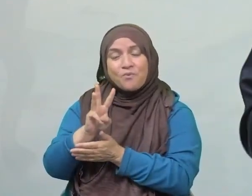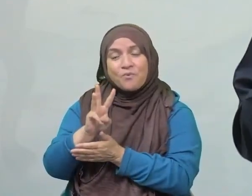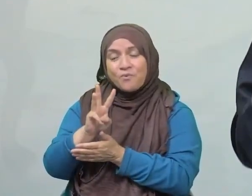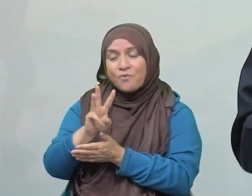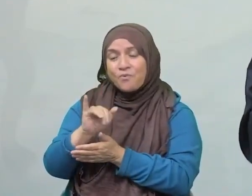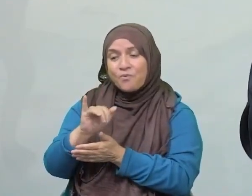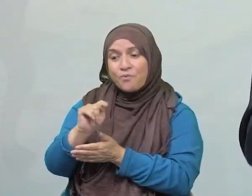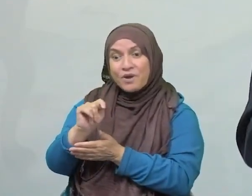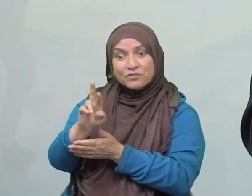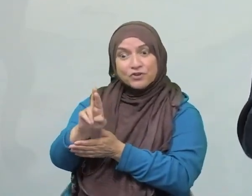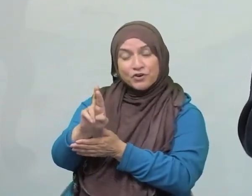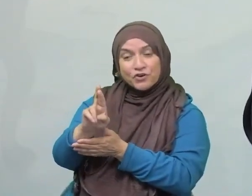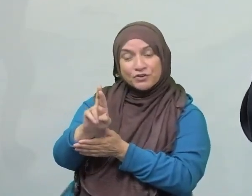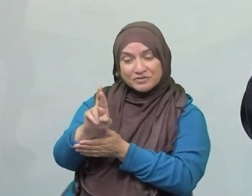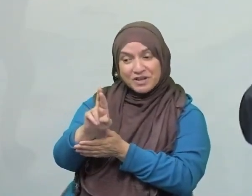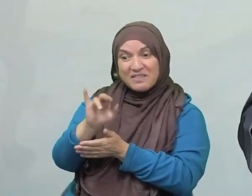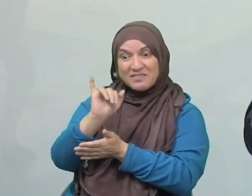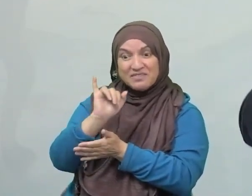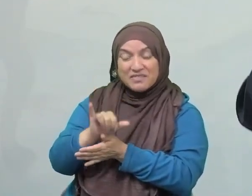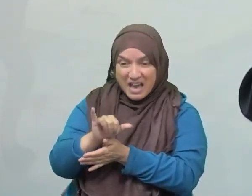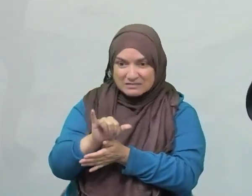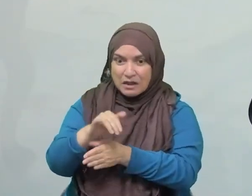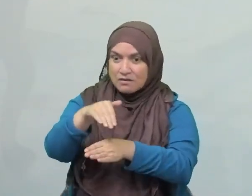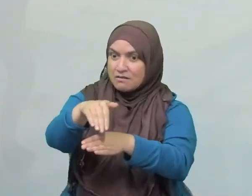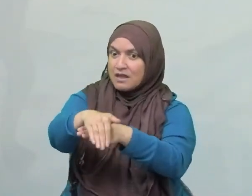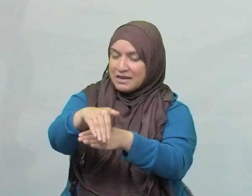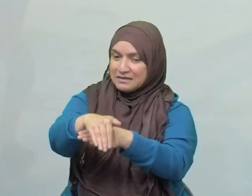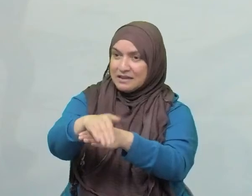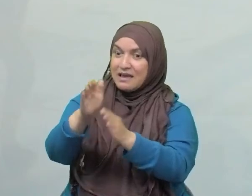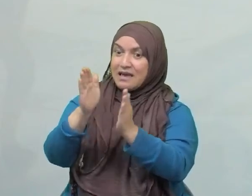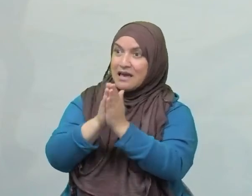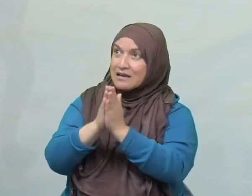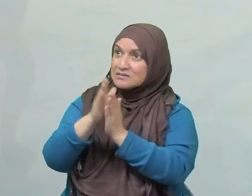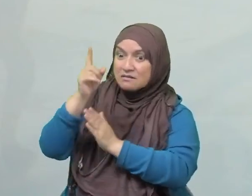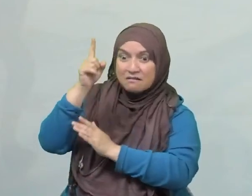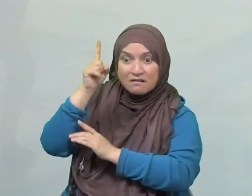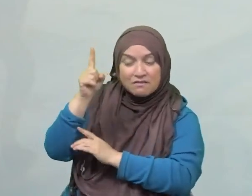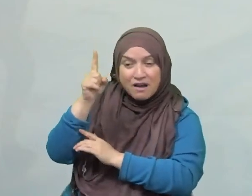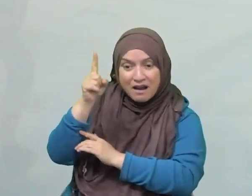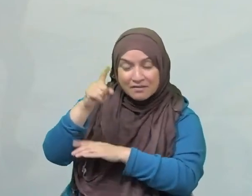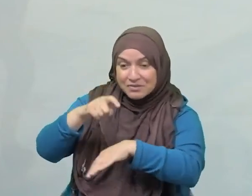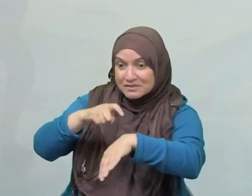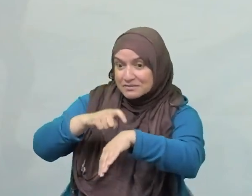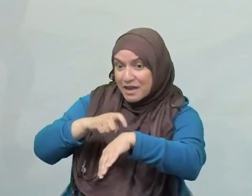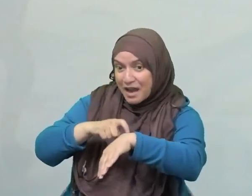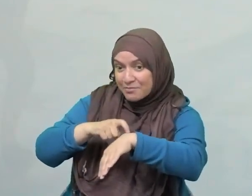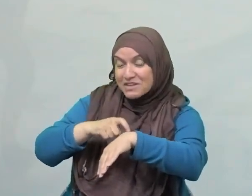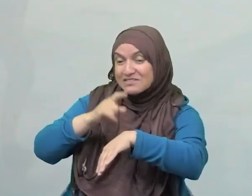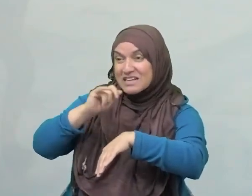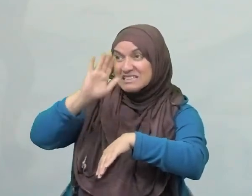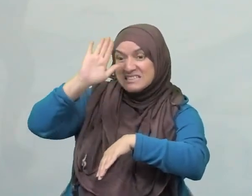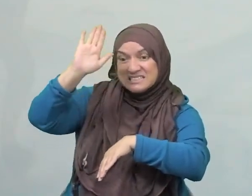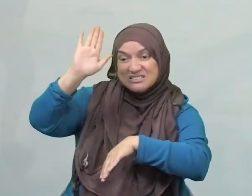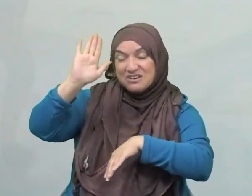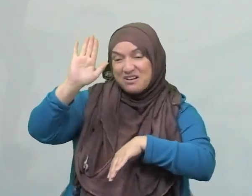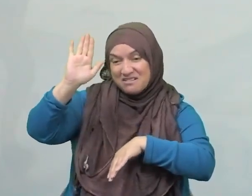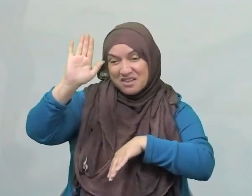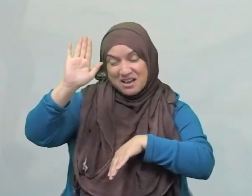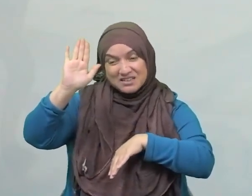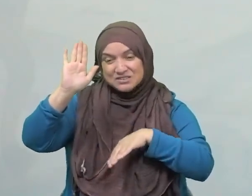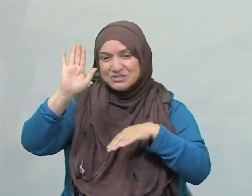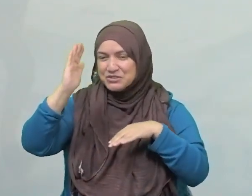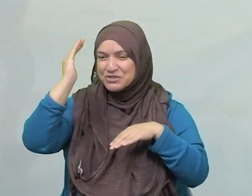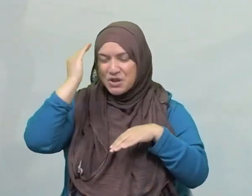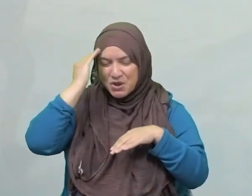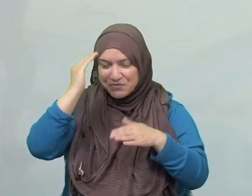surrounding asking allah subhanahu ta'ala for forgiveness because that's the culmination of ramadan may allah forgive us allow us to